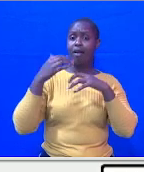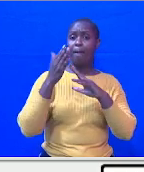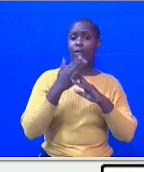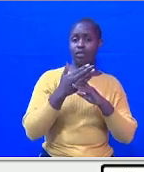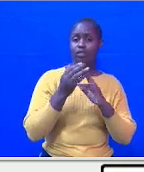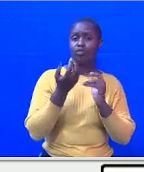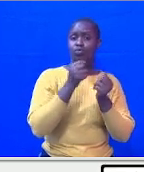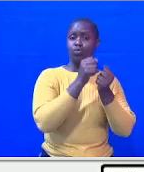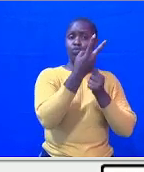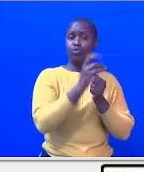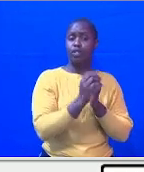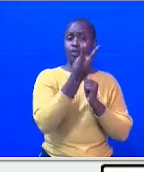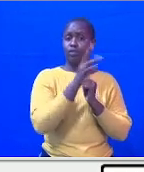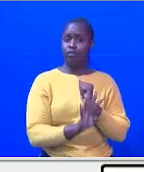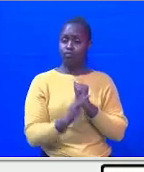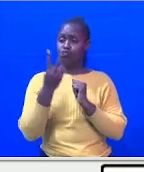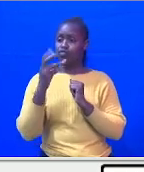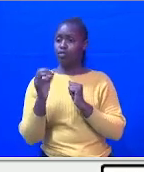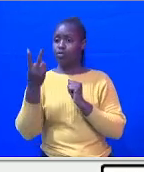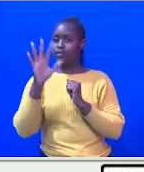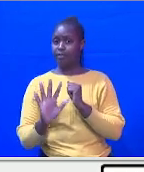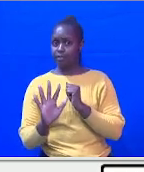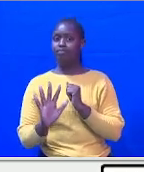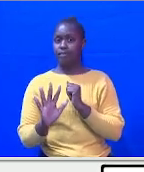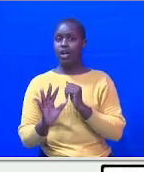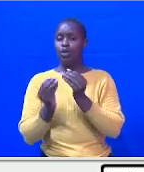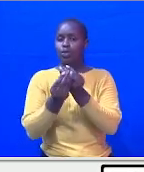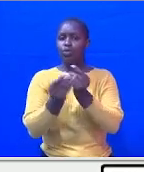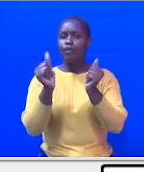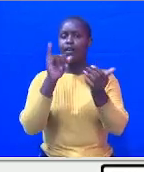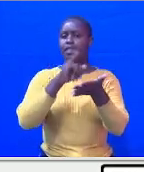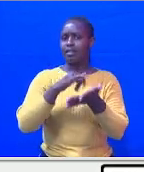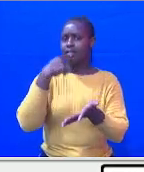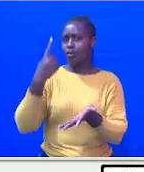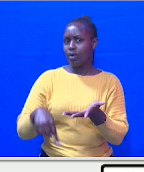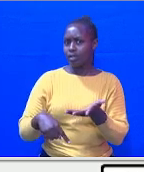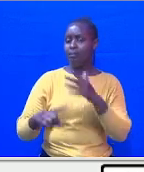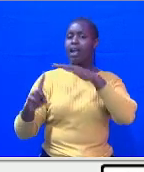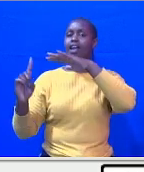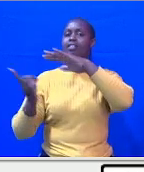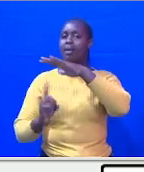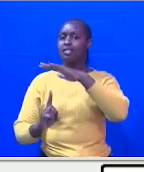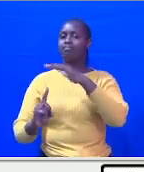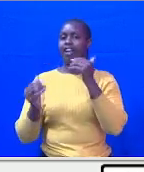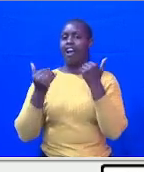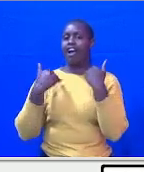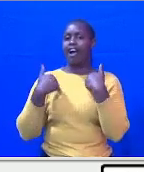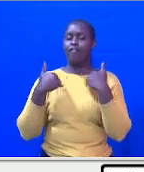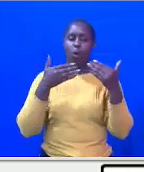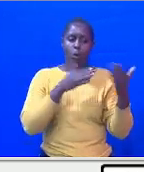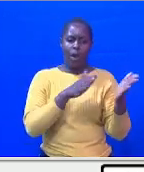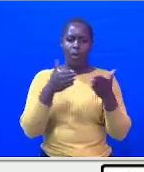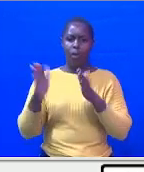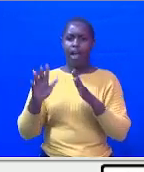and 2025. To address the issue, he stated that the ministry has come up with a raft of measures